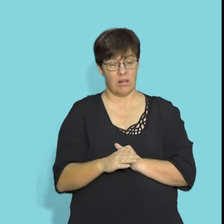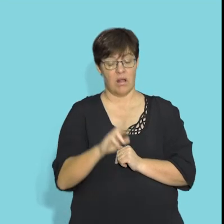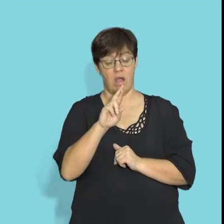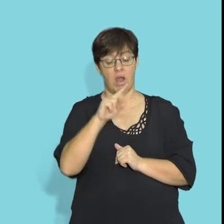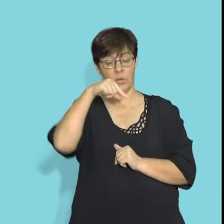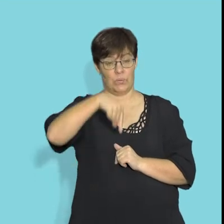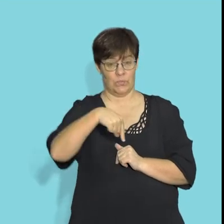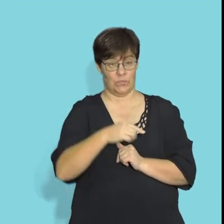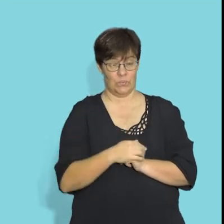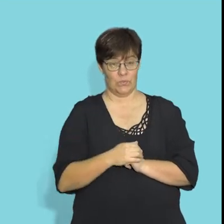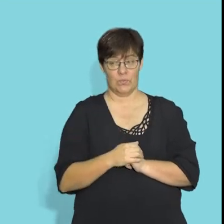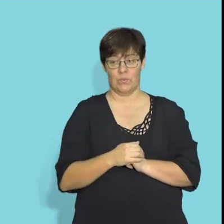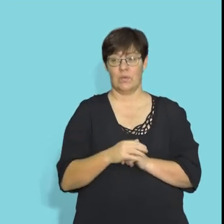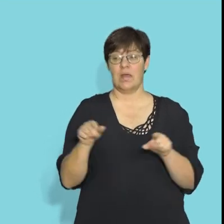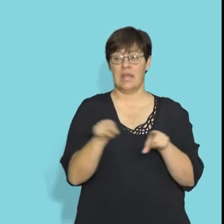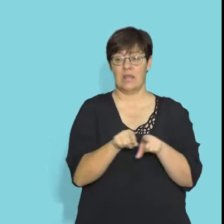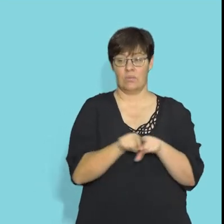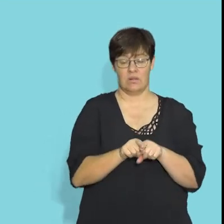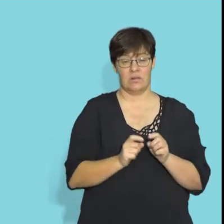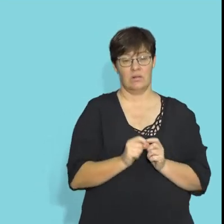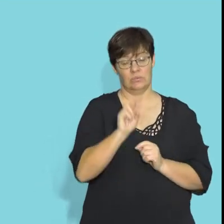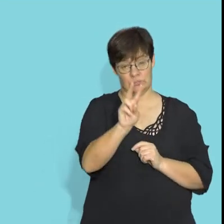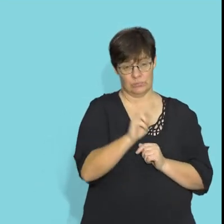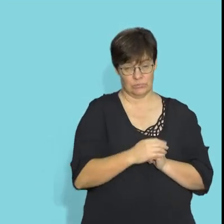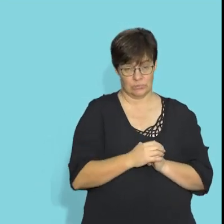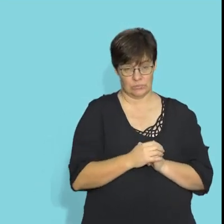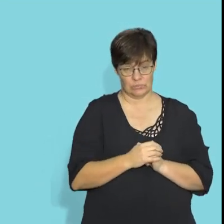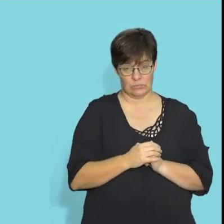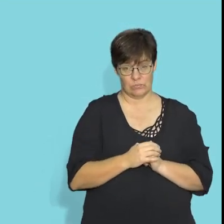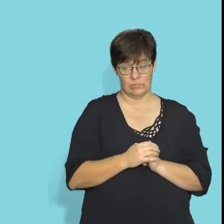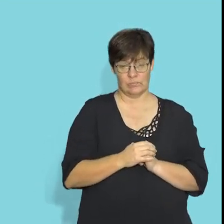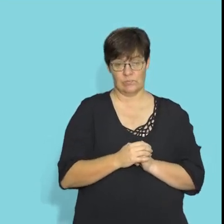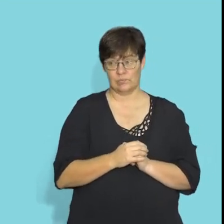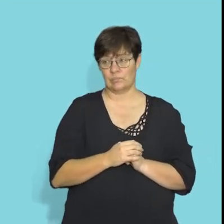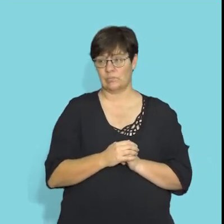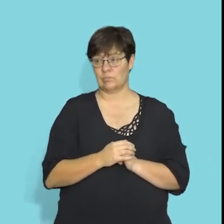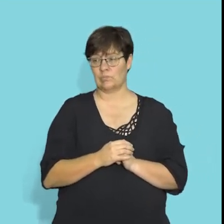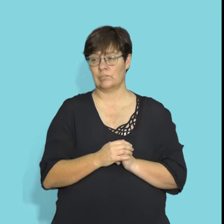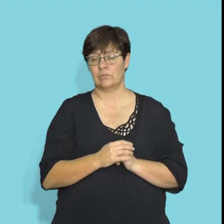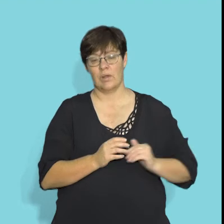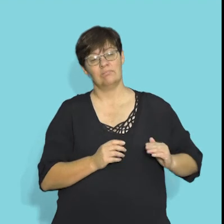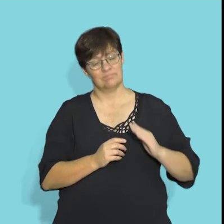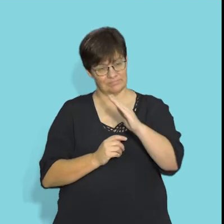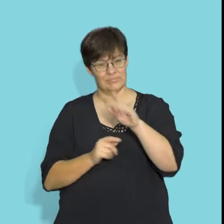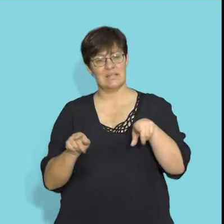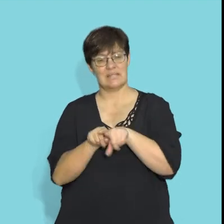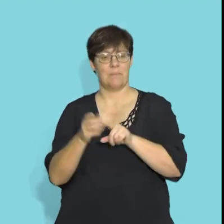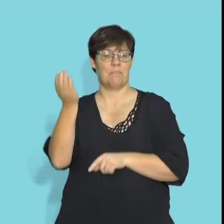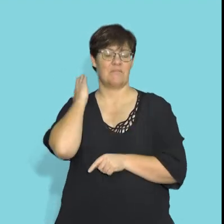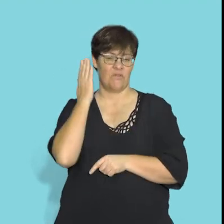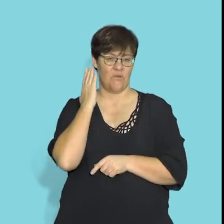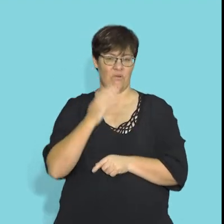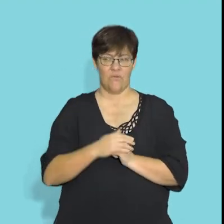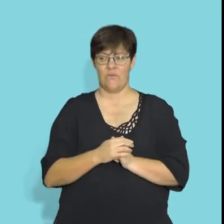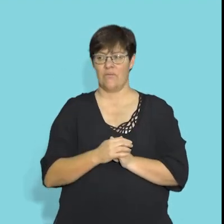of RQ is equal to 2. Why? This is the same line that we were working with